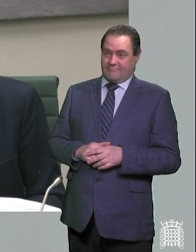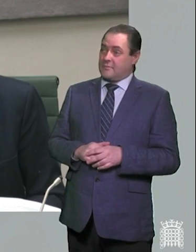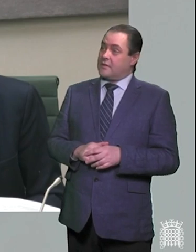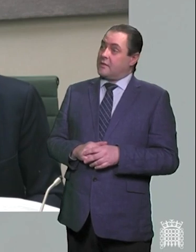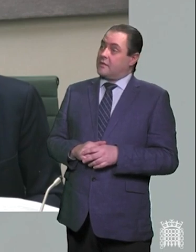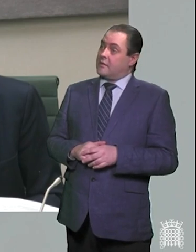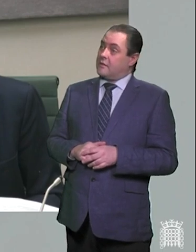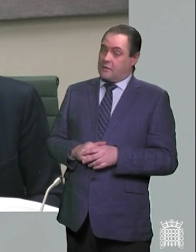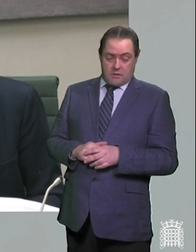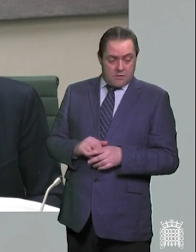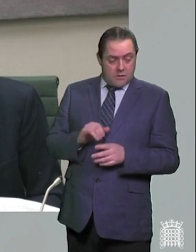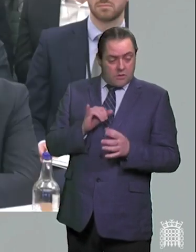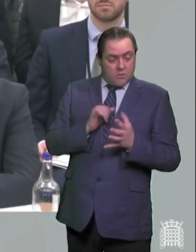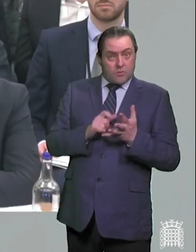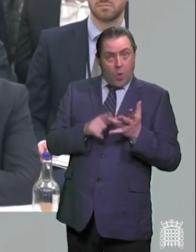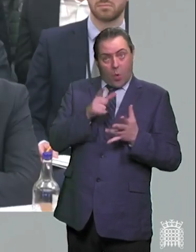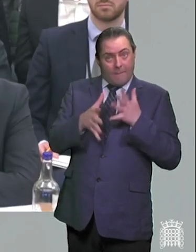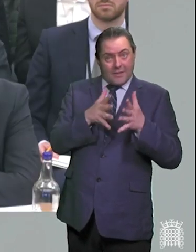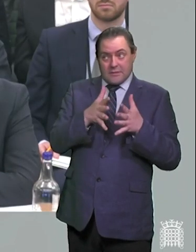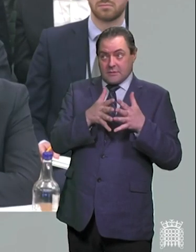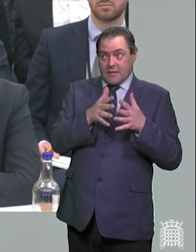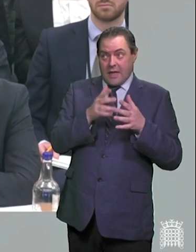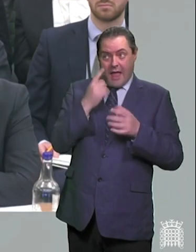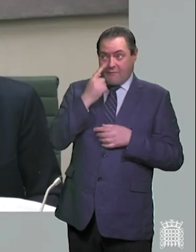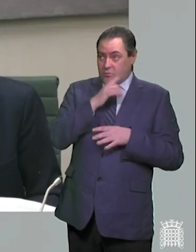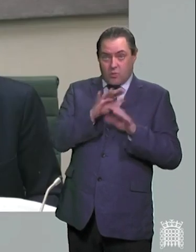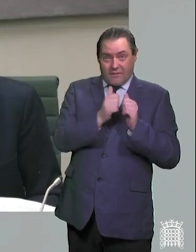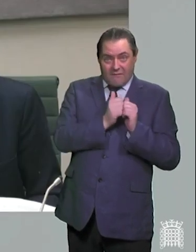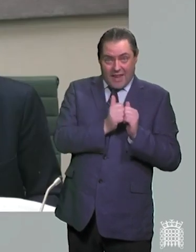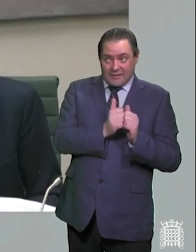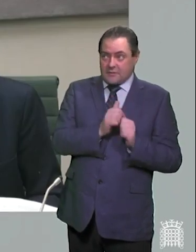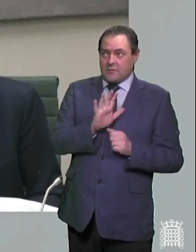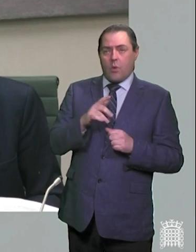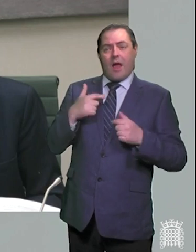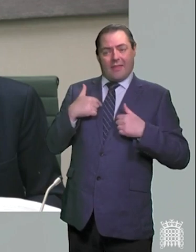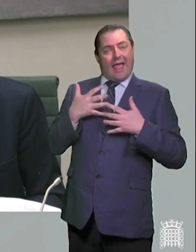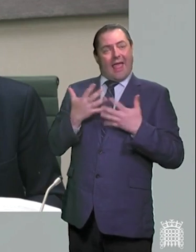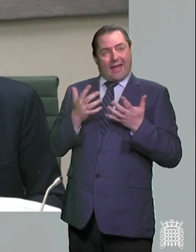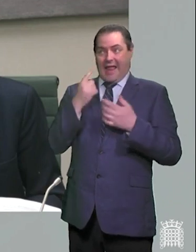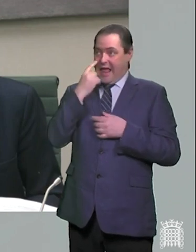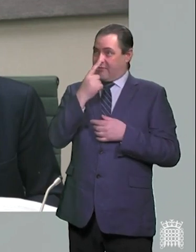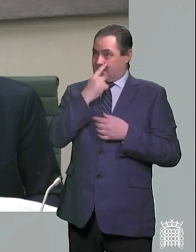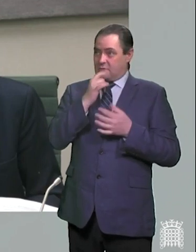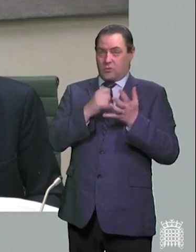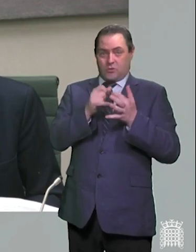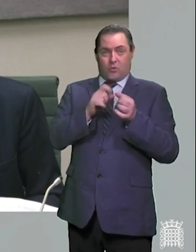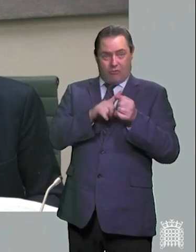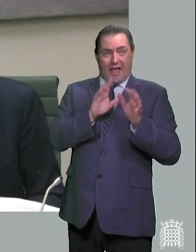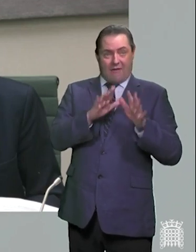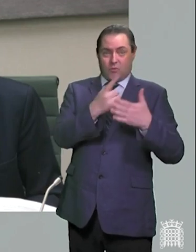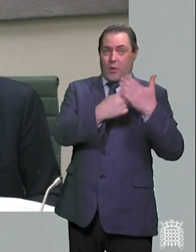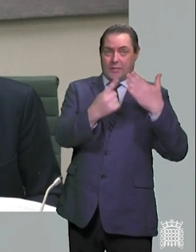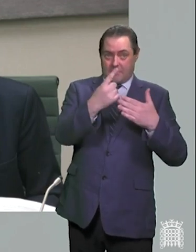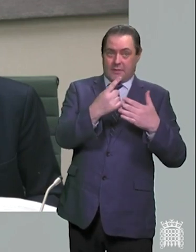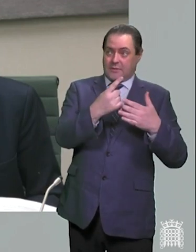So are you saying that evidence is invalid? No, I think that any evidence collected by Sue Gray has to be independently verified with